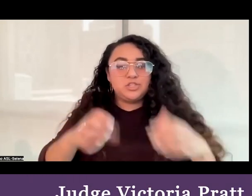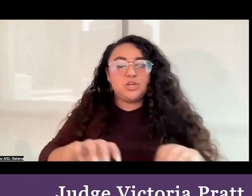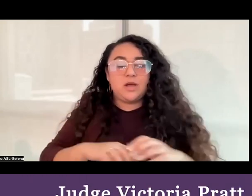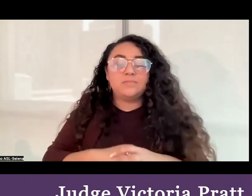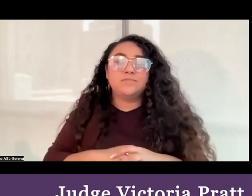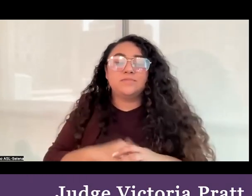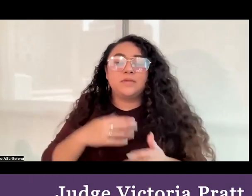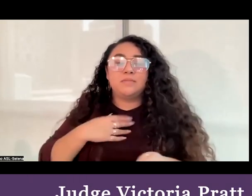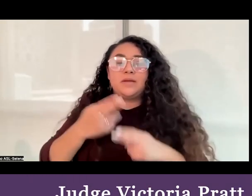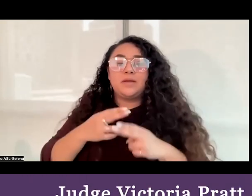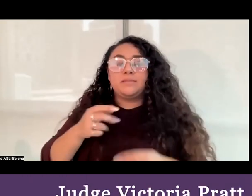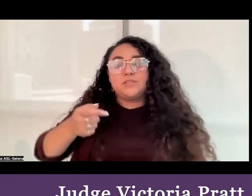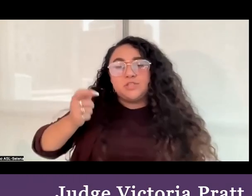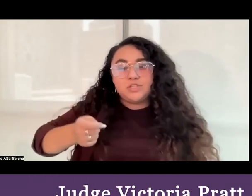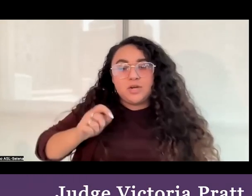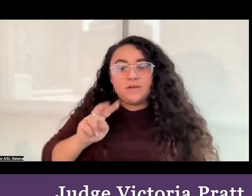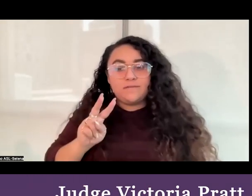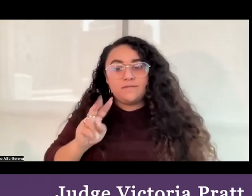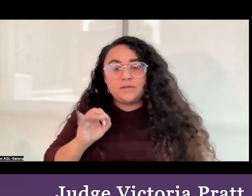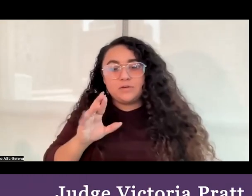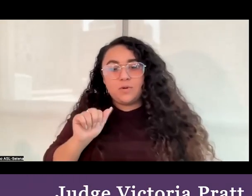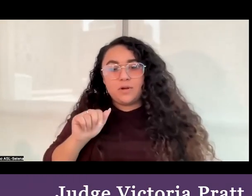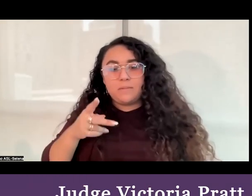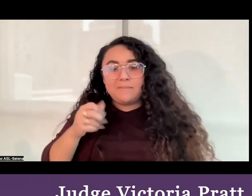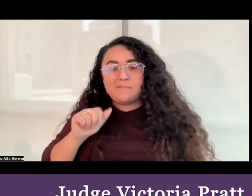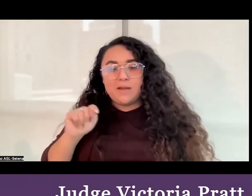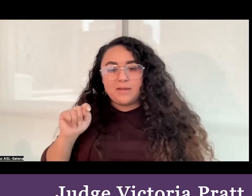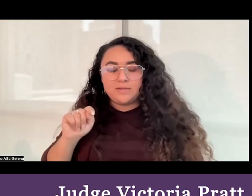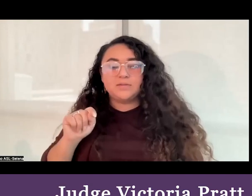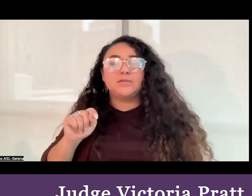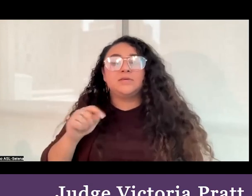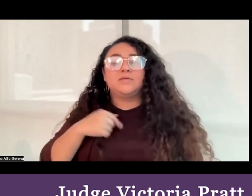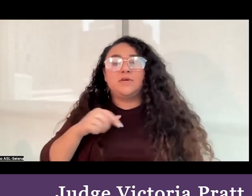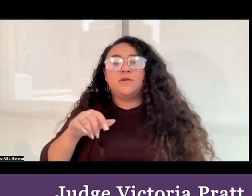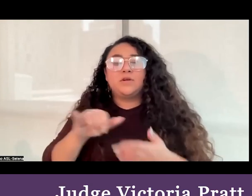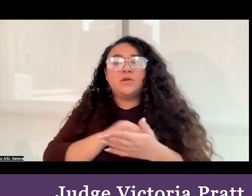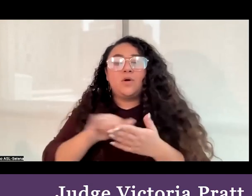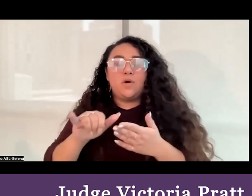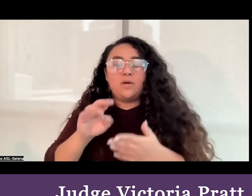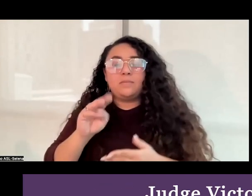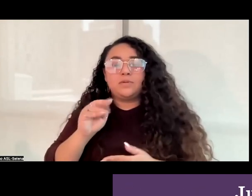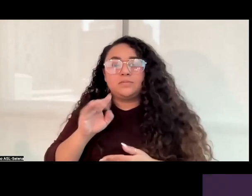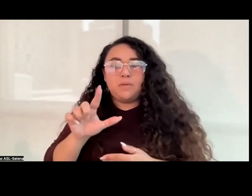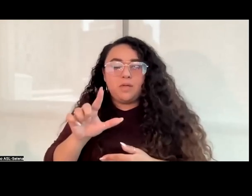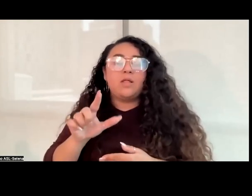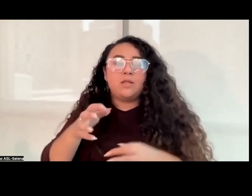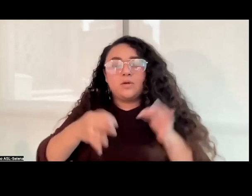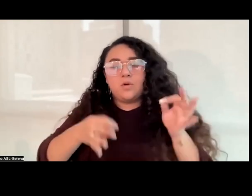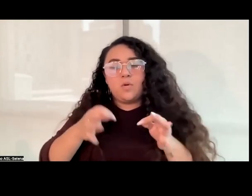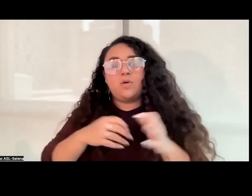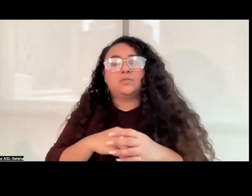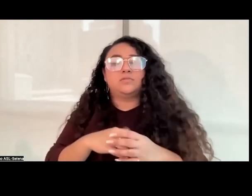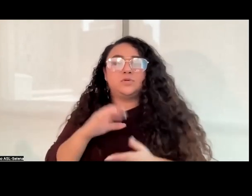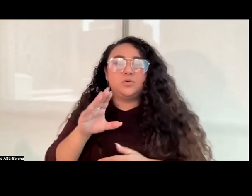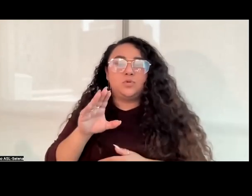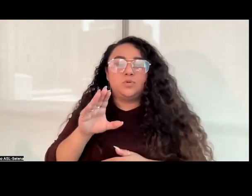is Judge Victoria Pratt. I am the former Chief Judge of the Newark Municipal Court. I am a global criminal justice reformer. I'm also the